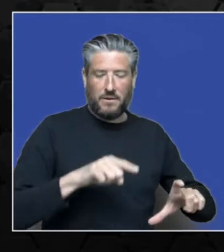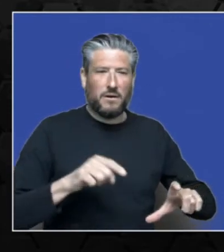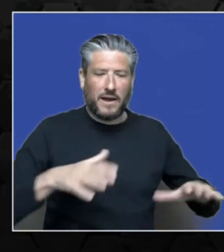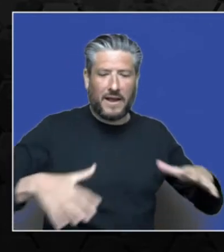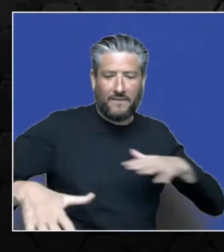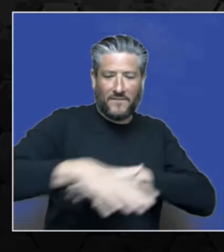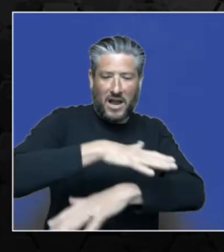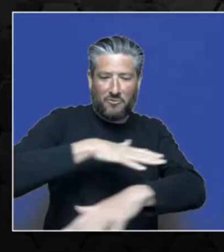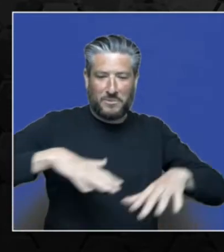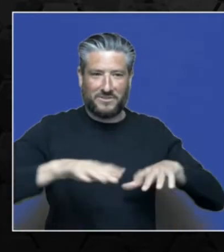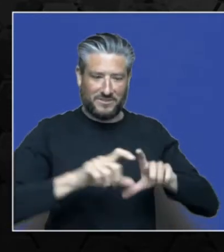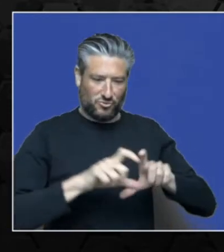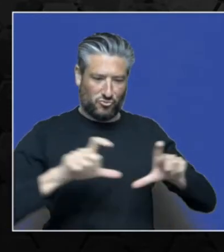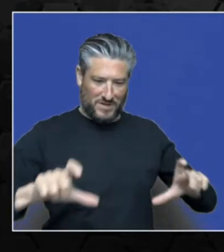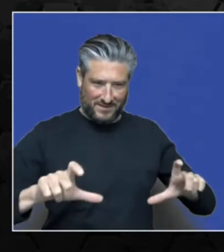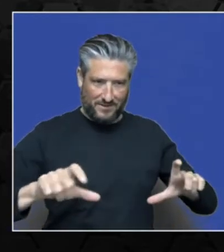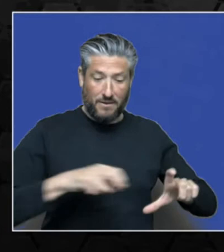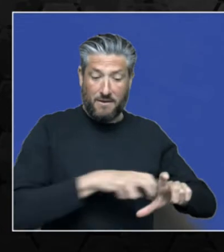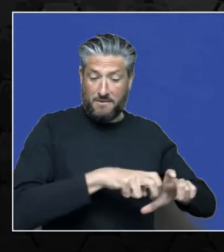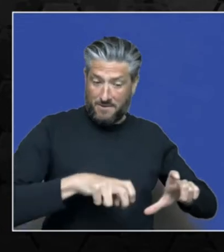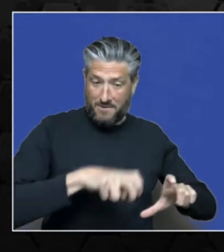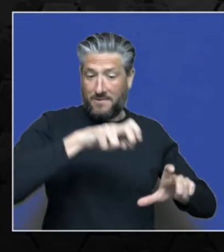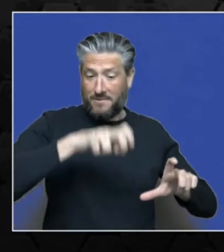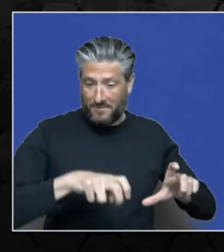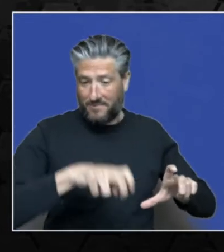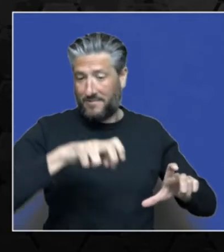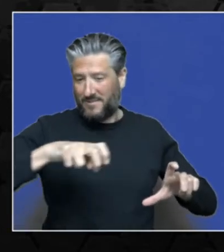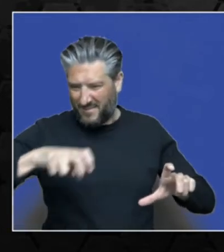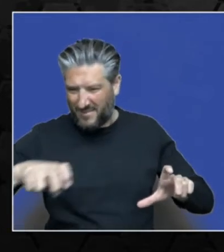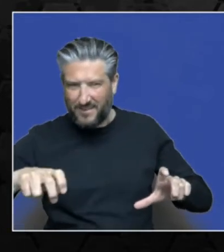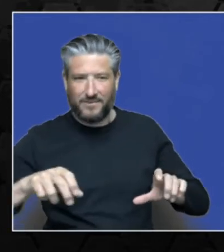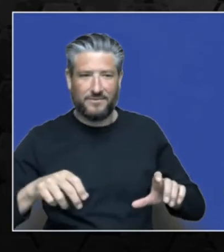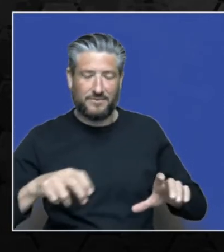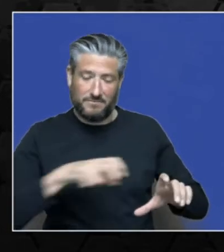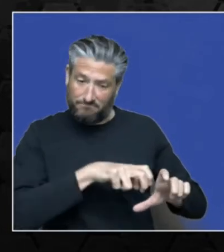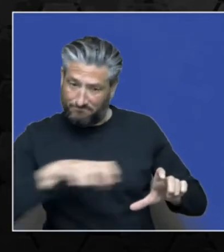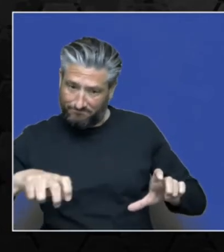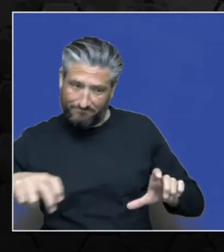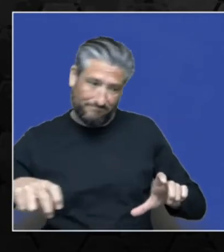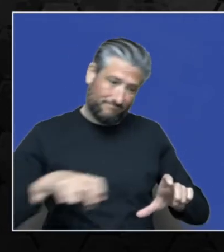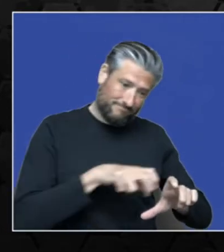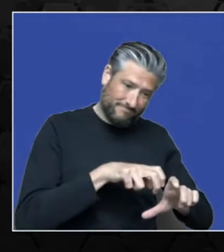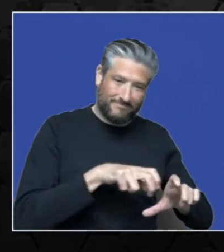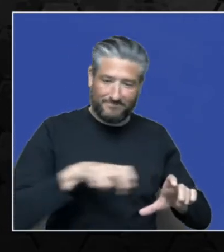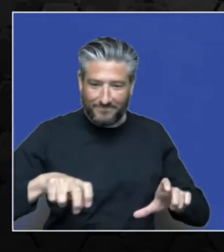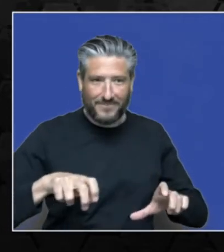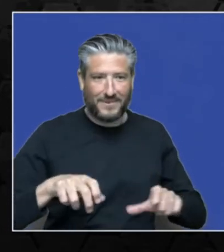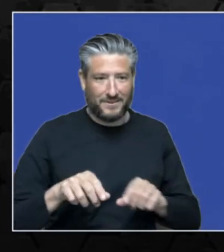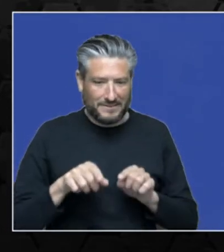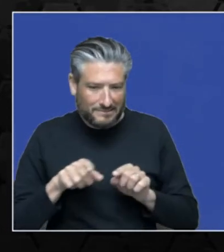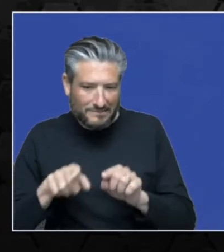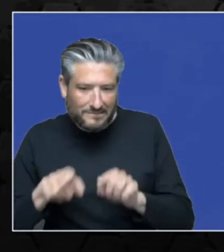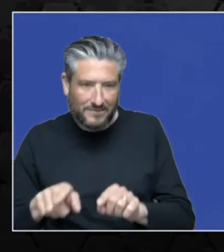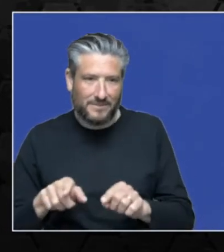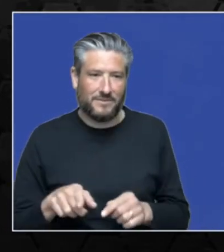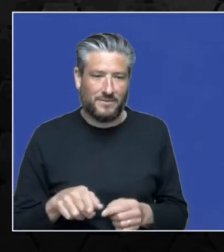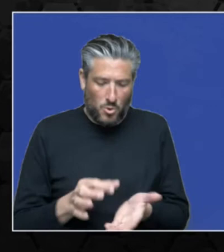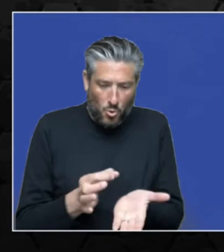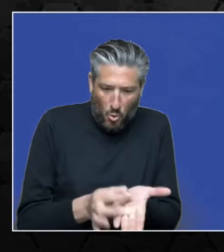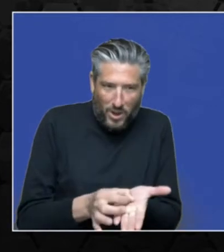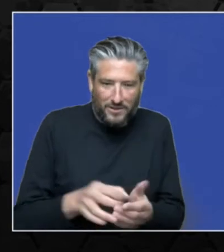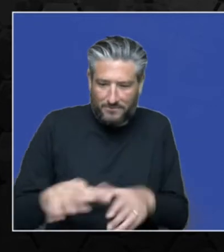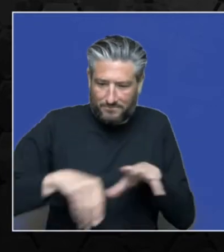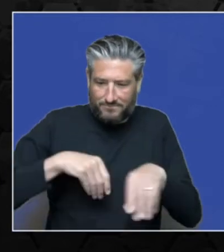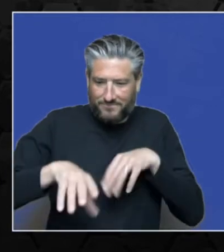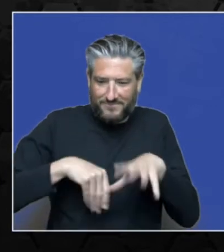something like jumping, moving forward, moving backward, attacking, collecting coins. So here you can see that the agent